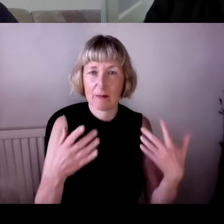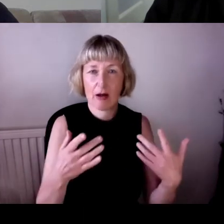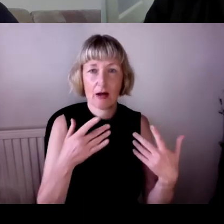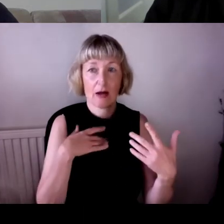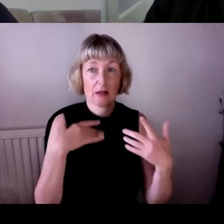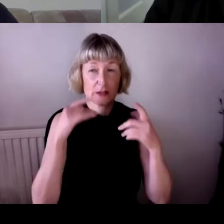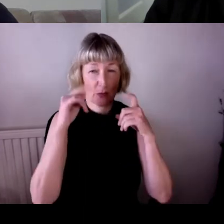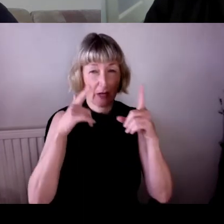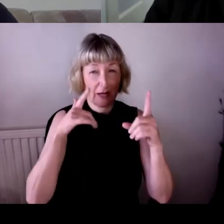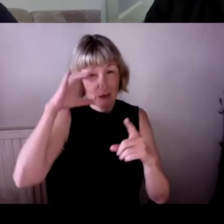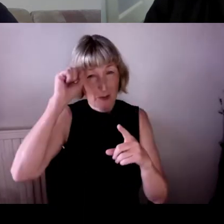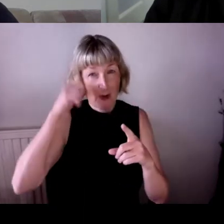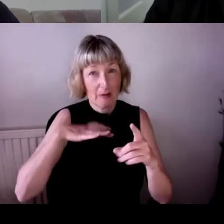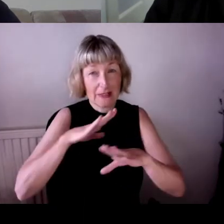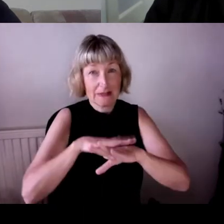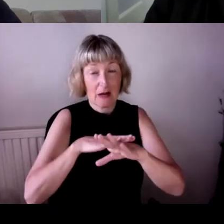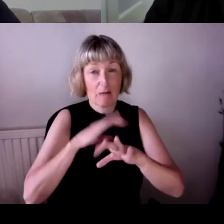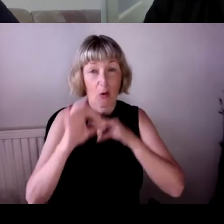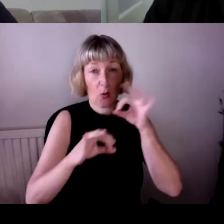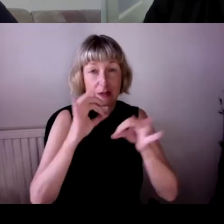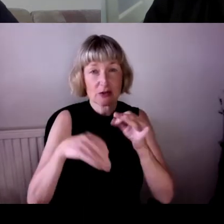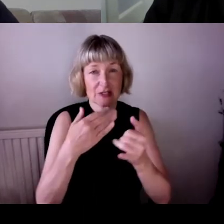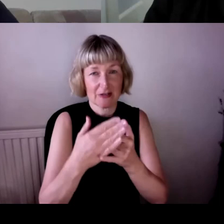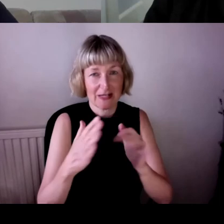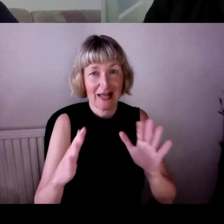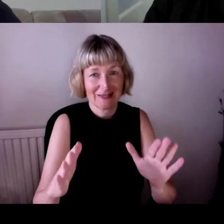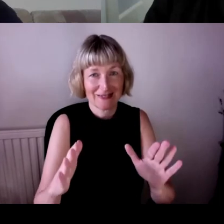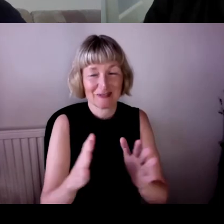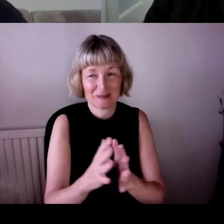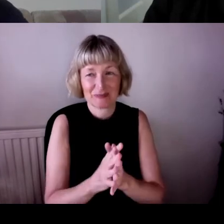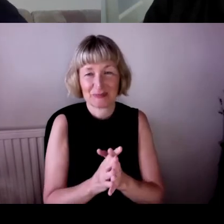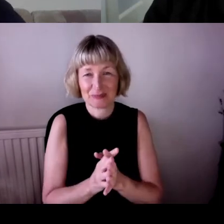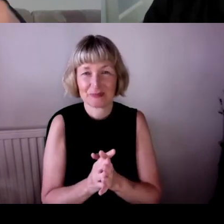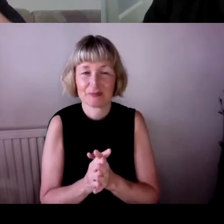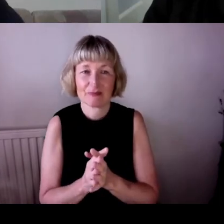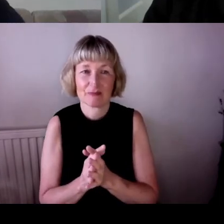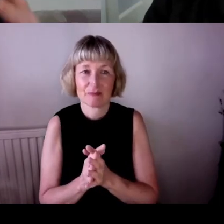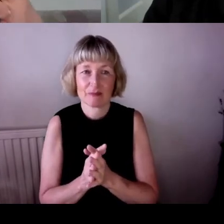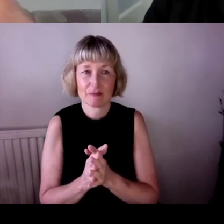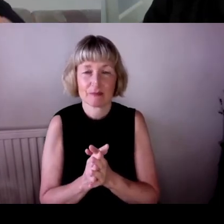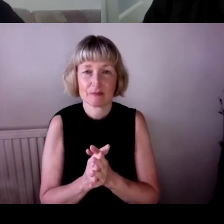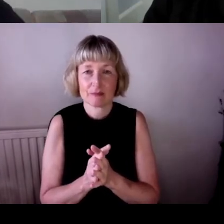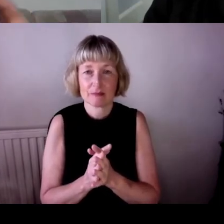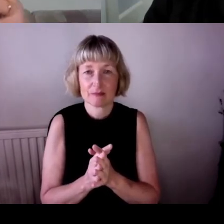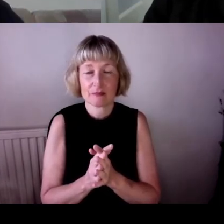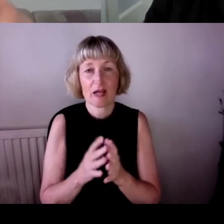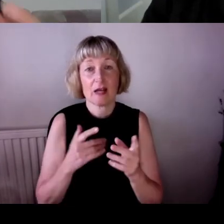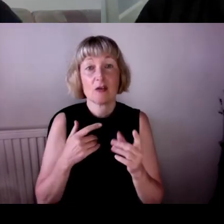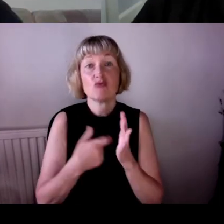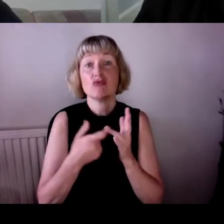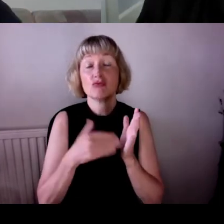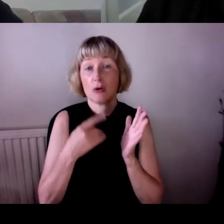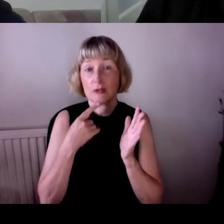if we could leave a little bit of time just for some questions at the end. I'm going to stop any second now, yeah. I mean, I just want to bring the fact in that